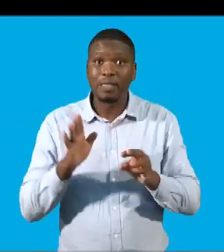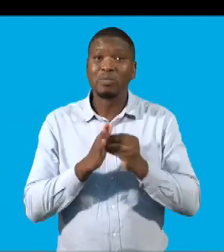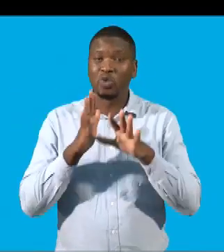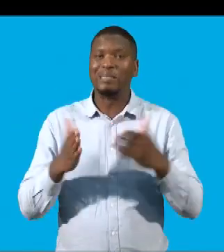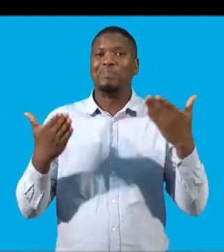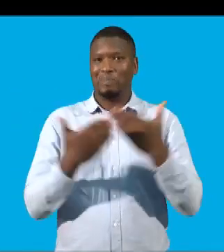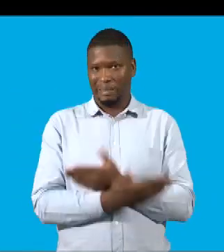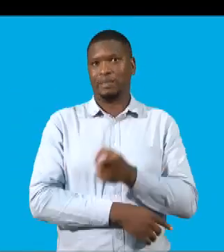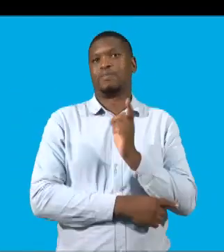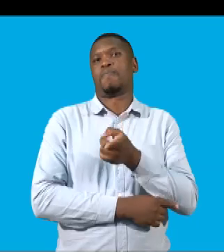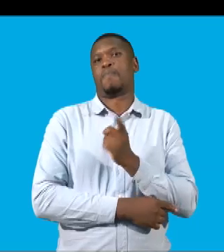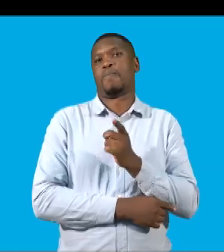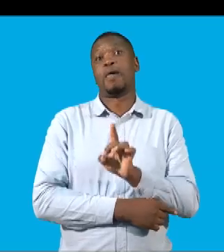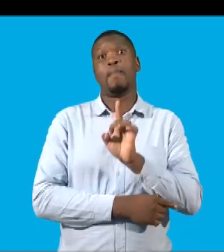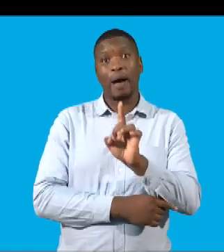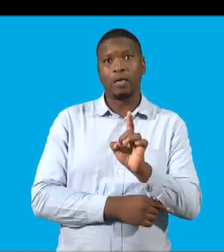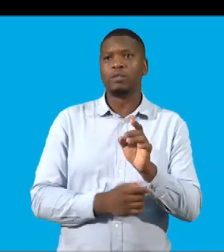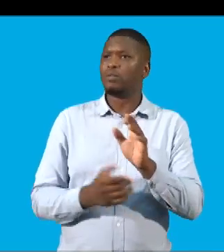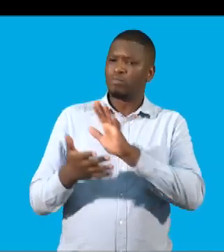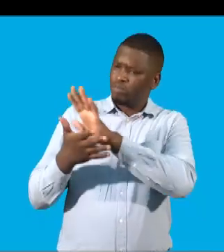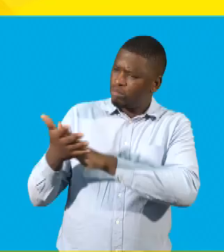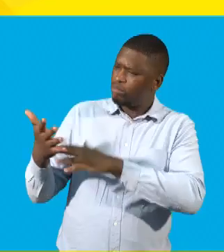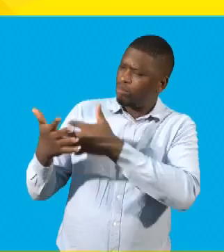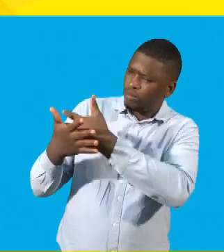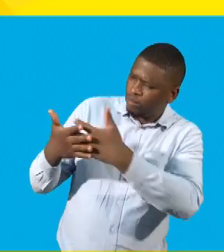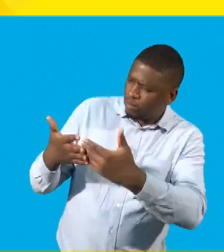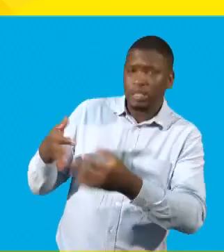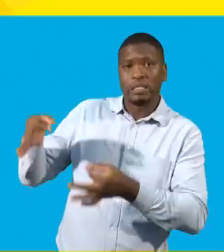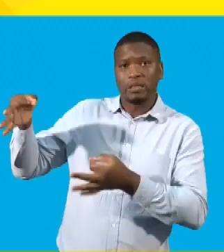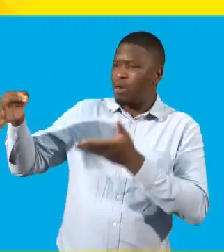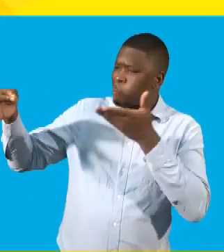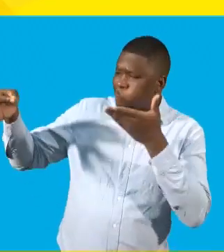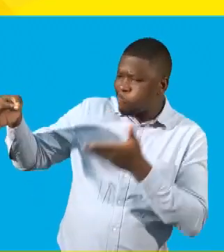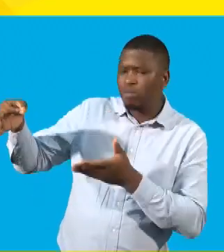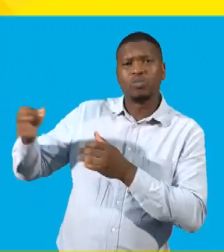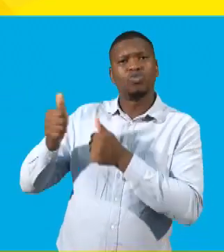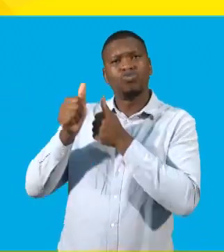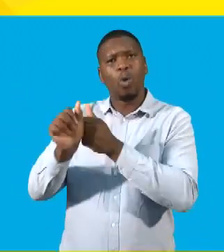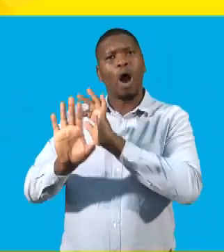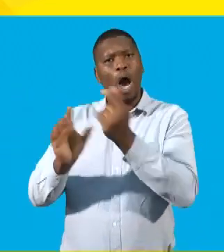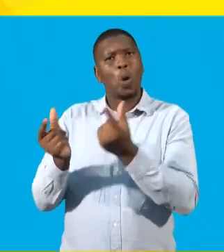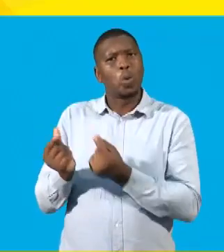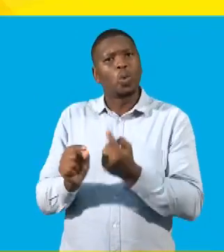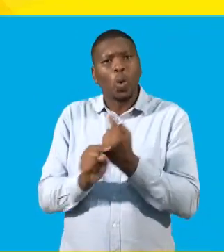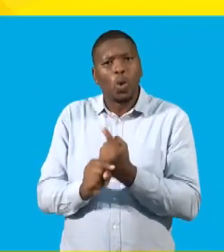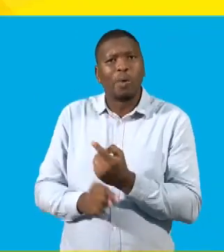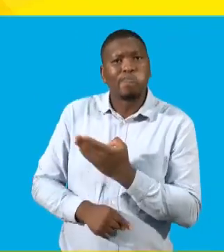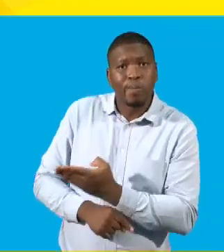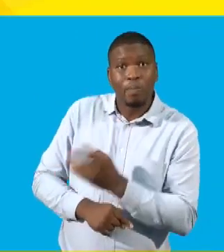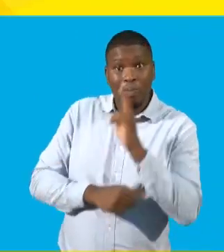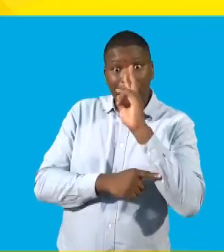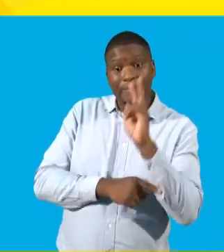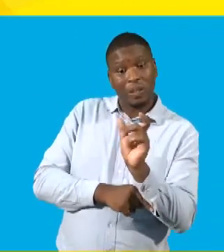incorrect, but it is on the formula sheet. Please go and look for it. It is there and it will always be there. Whenever you see the